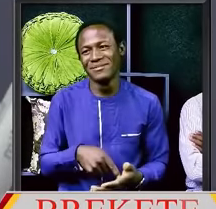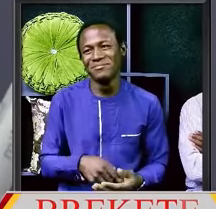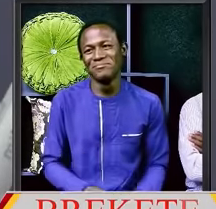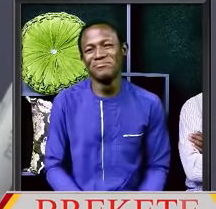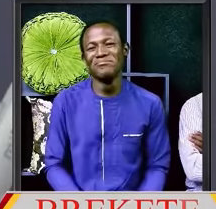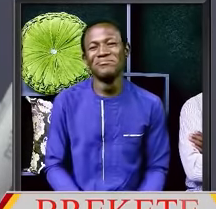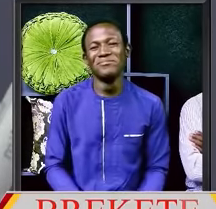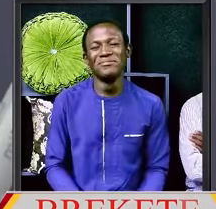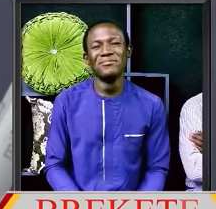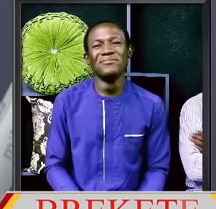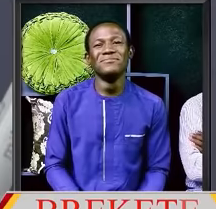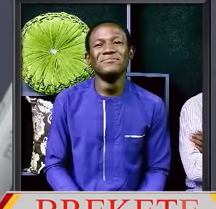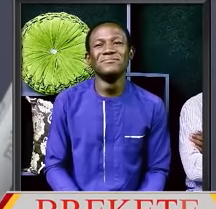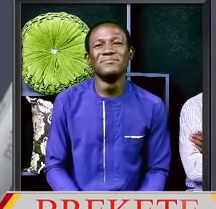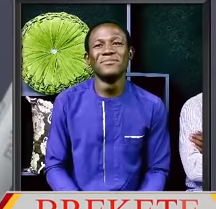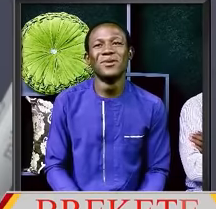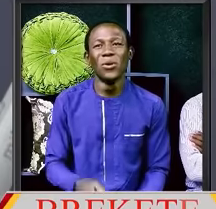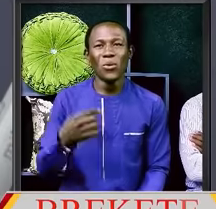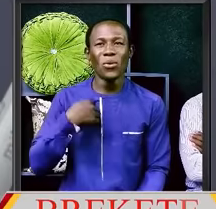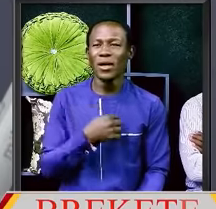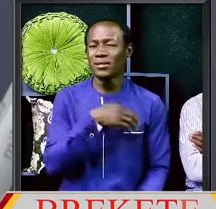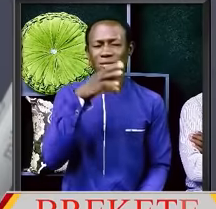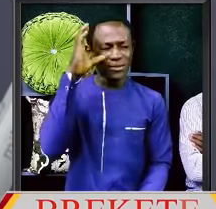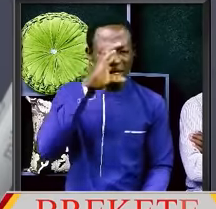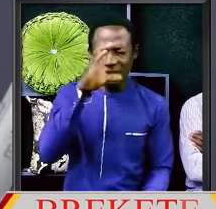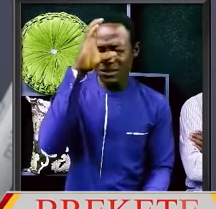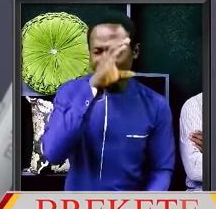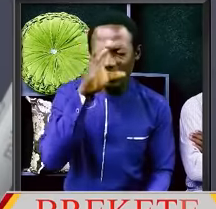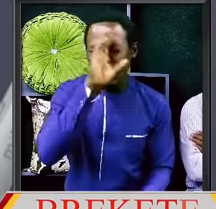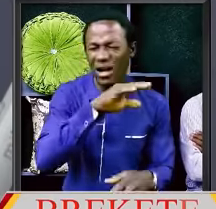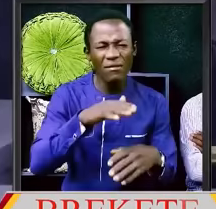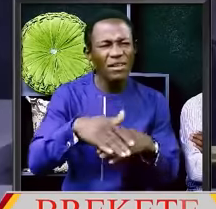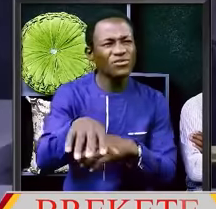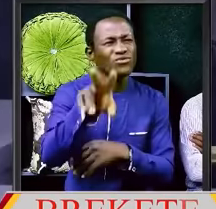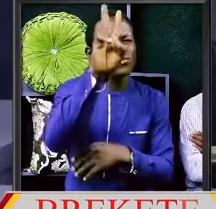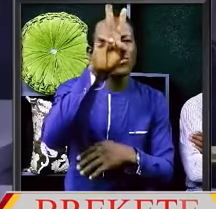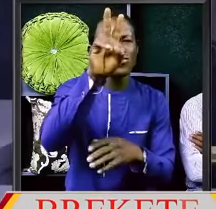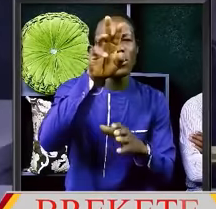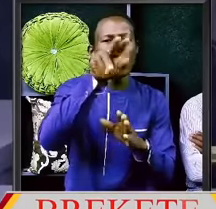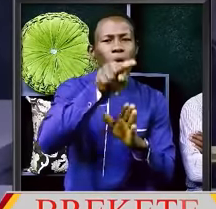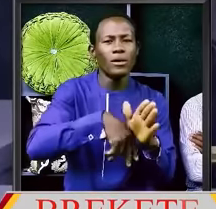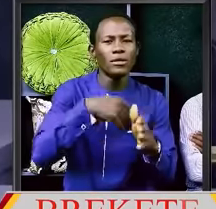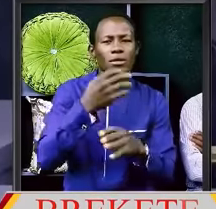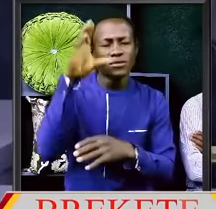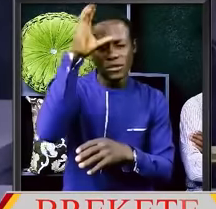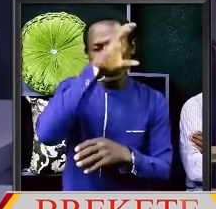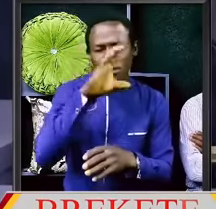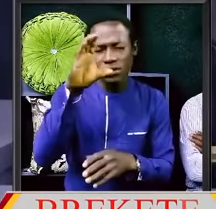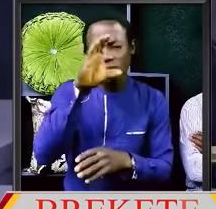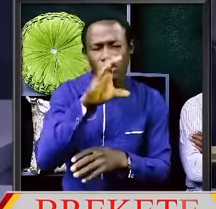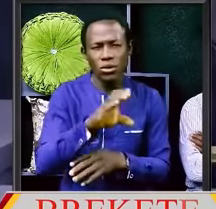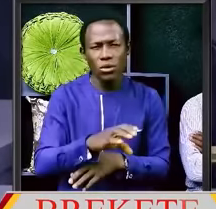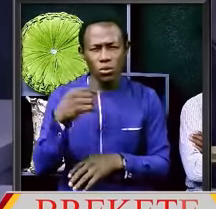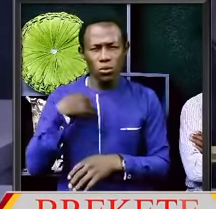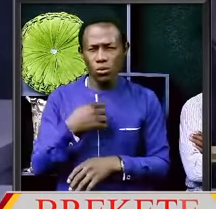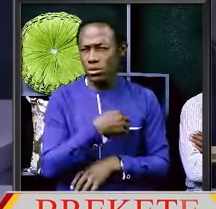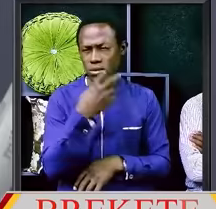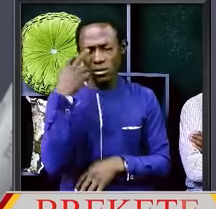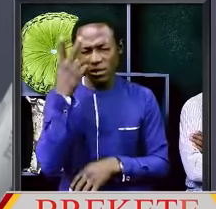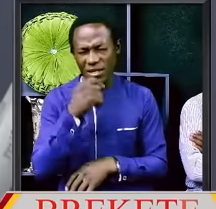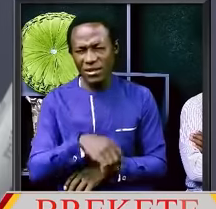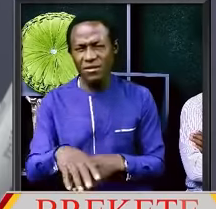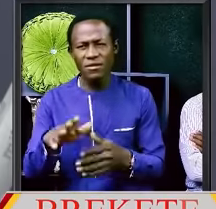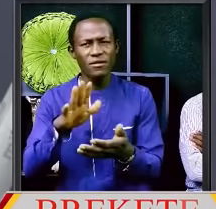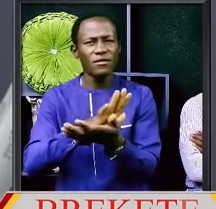Ordinary president. We they search after like 2 hours of searching. Lo and behold, we see the